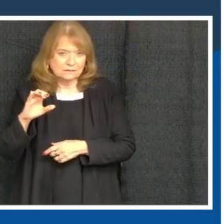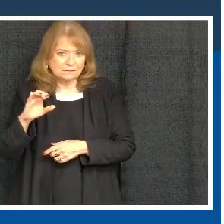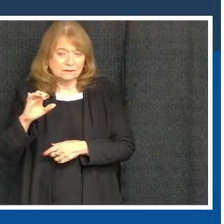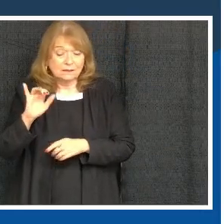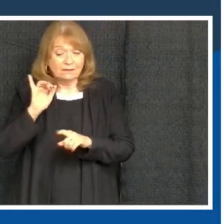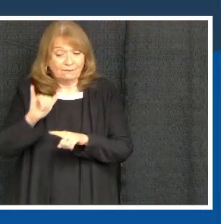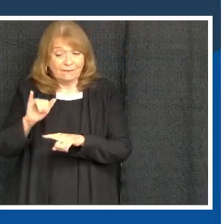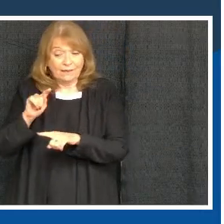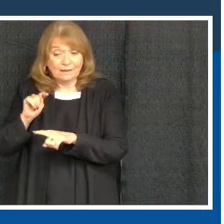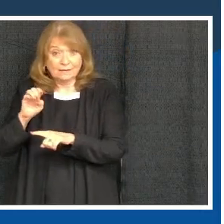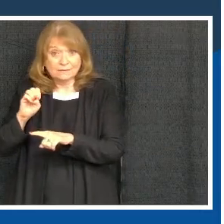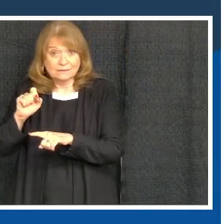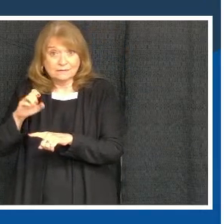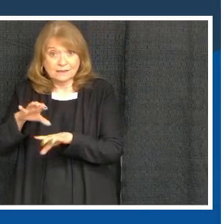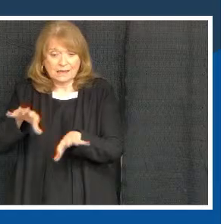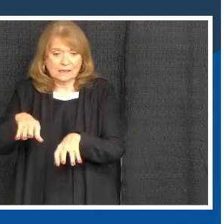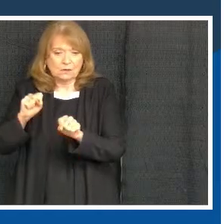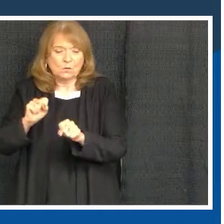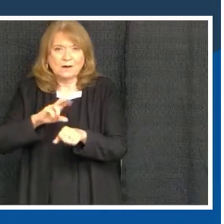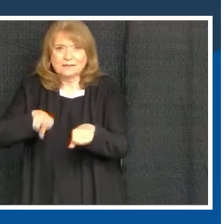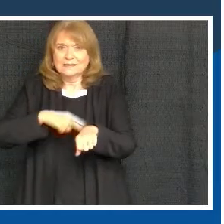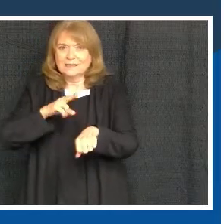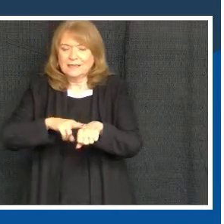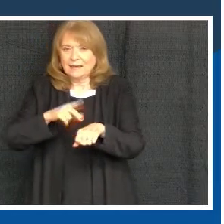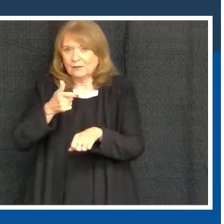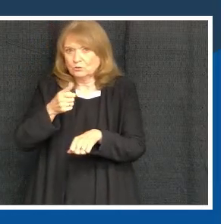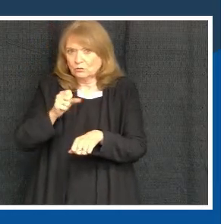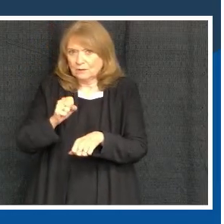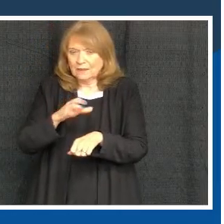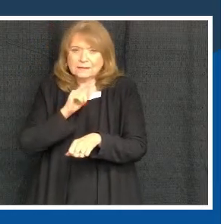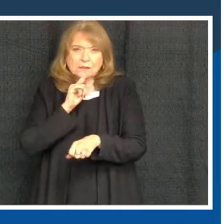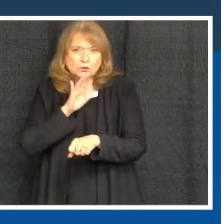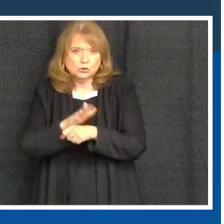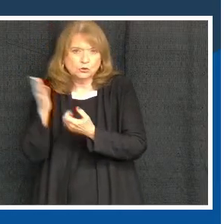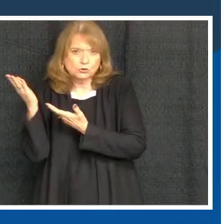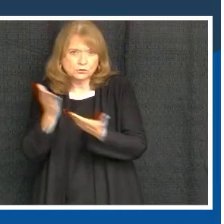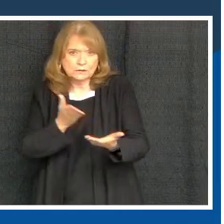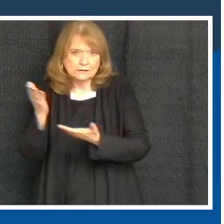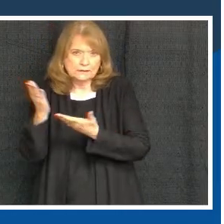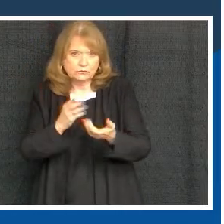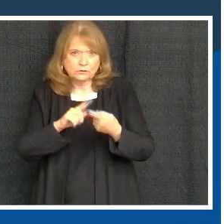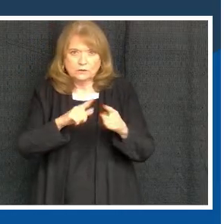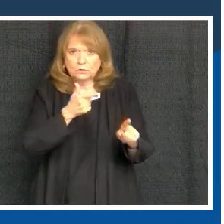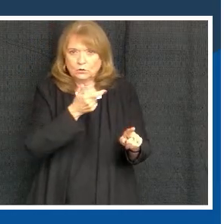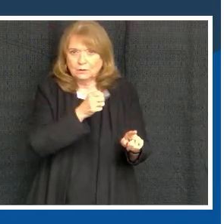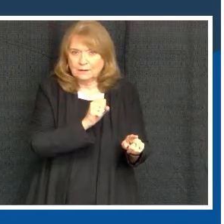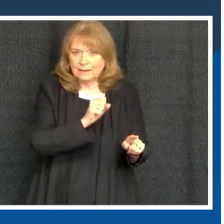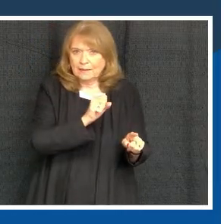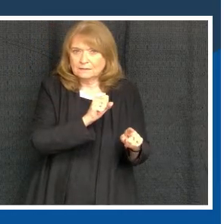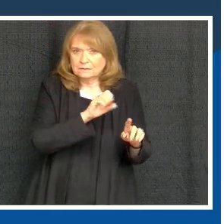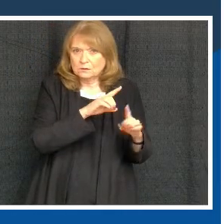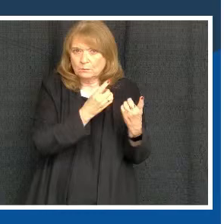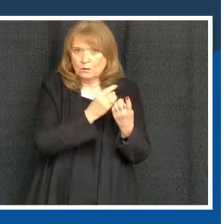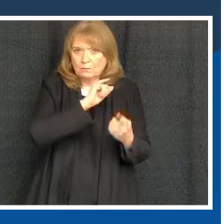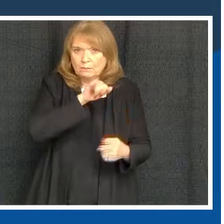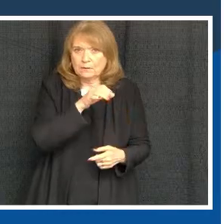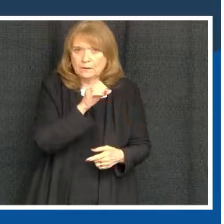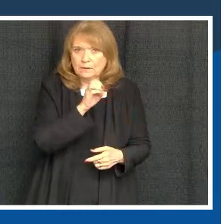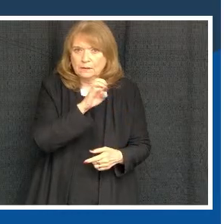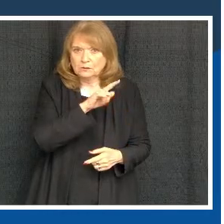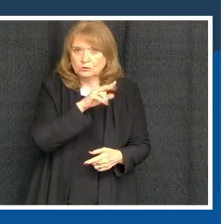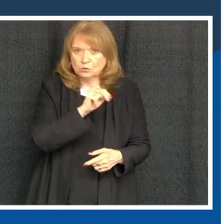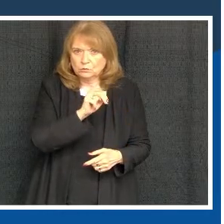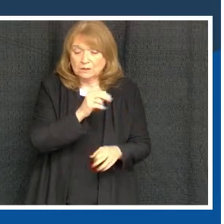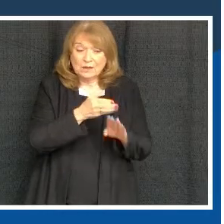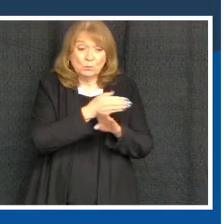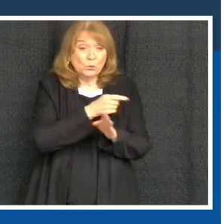TAC acquires natural gas supplies and ensures deliveries to the gas department's gate station in Jolton. Prepayment agreements